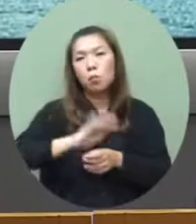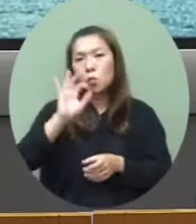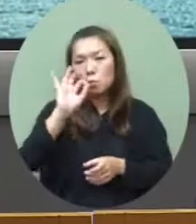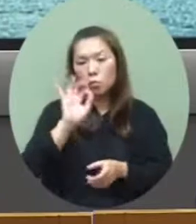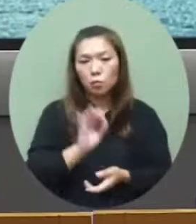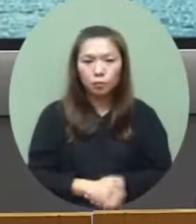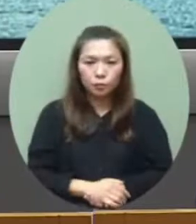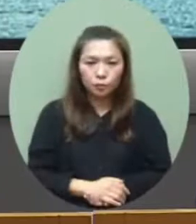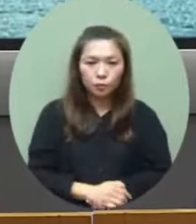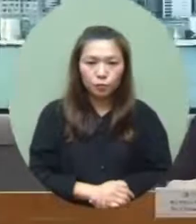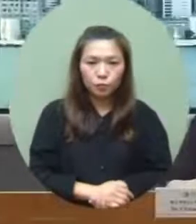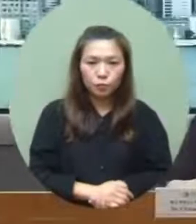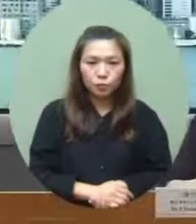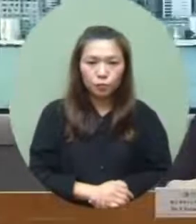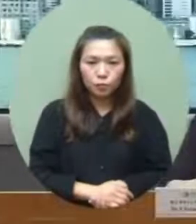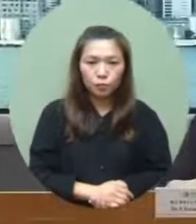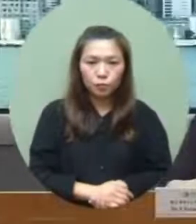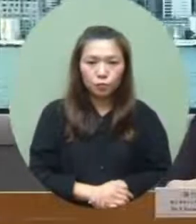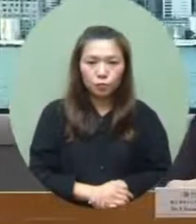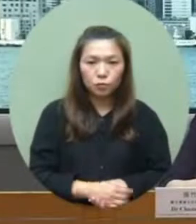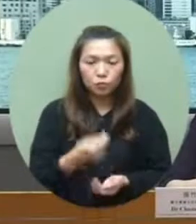got nothing to add there.